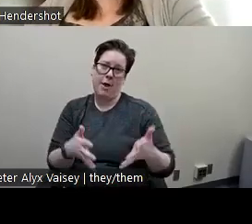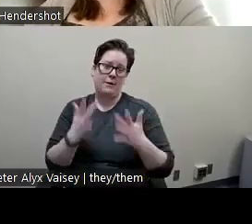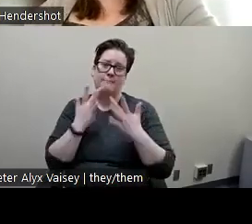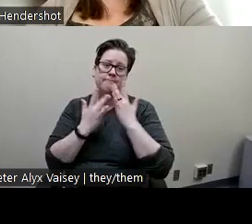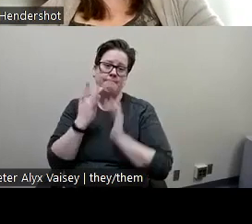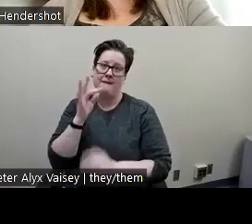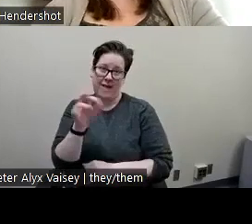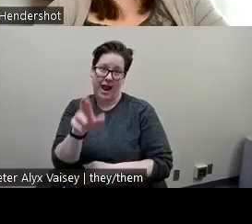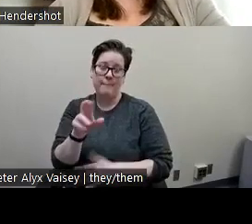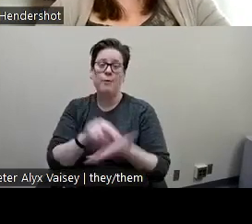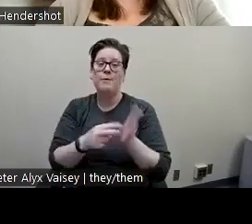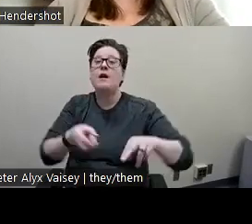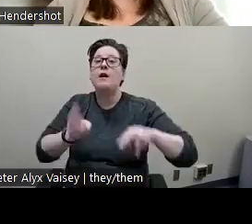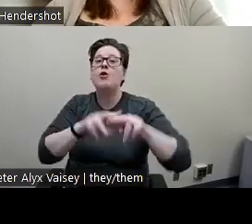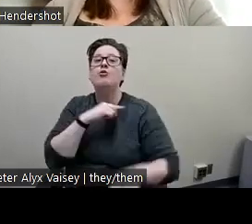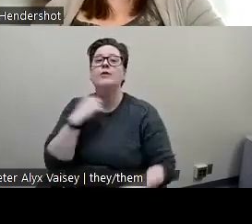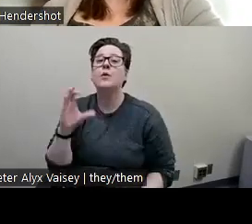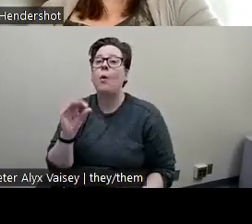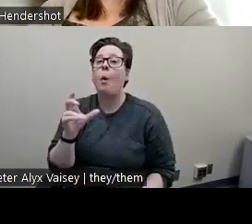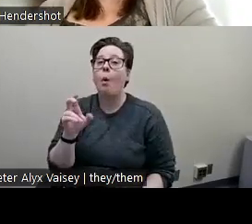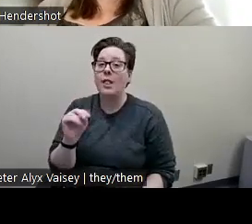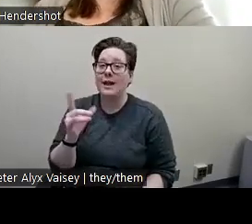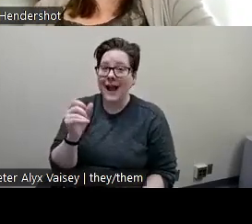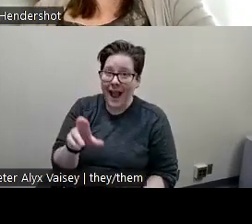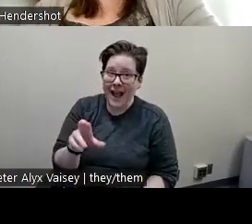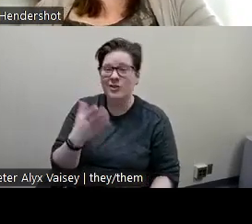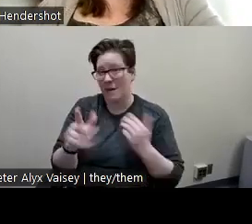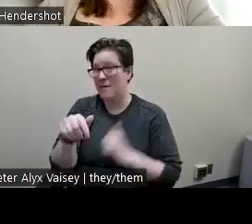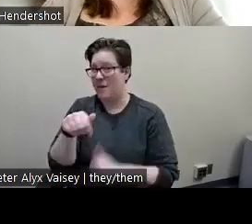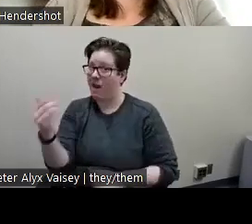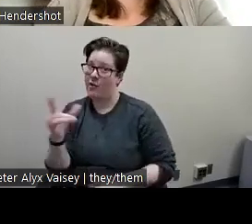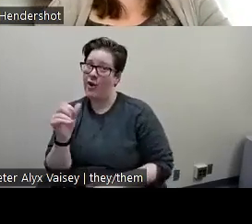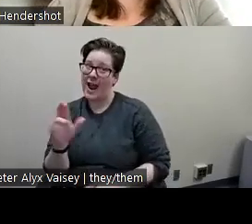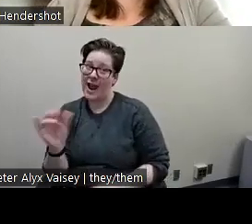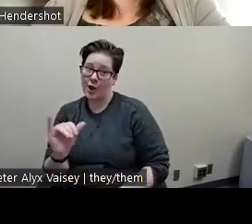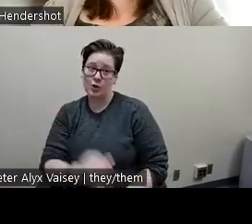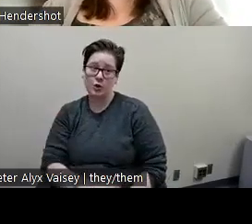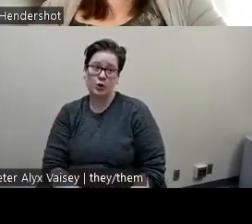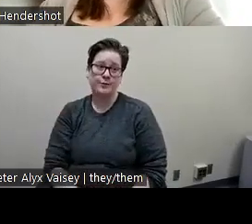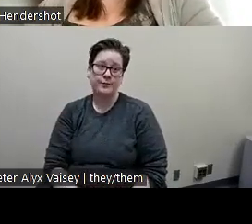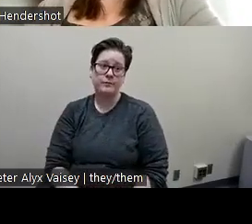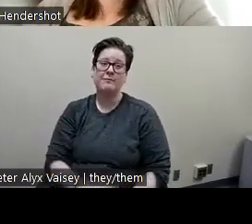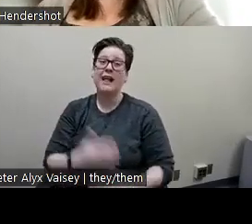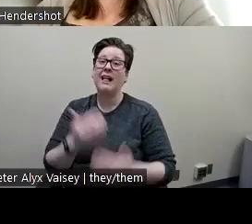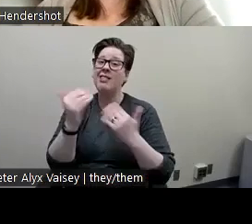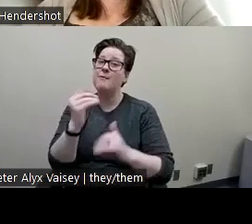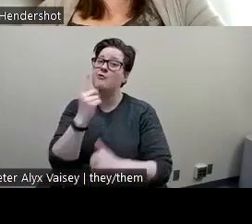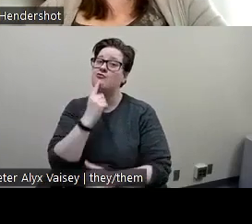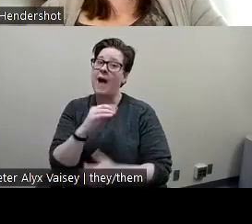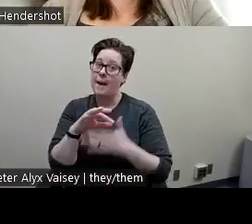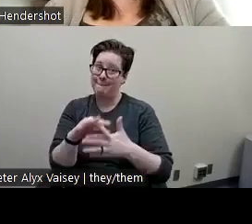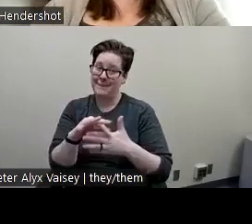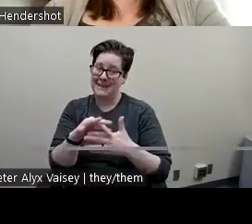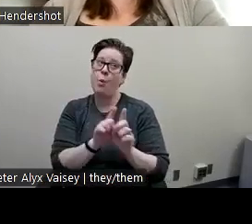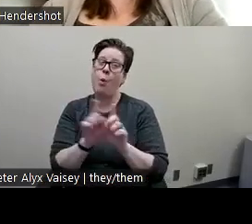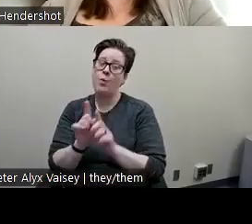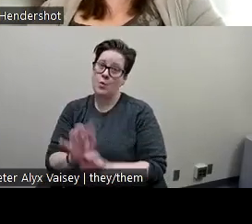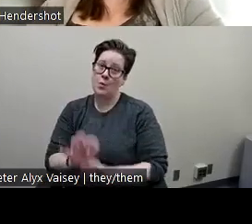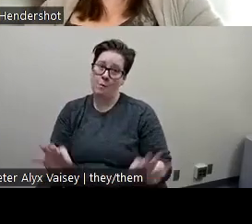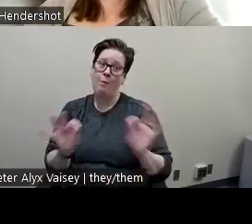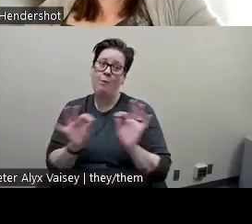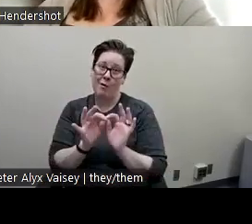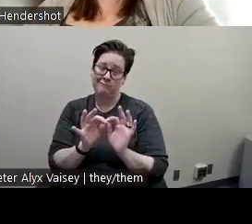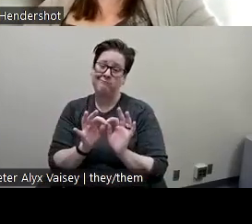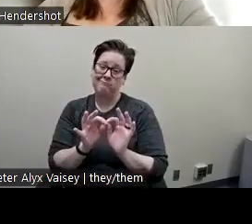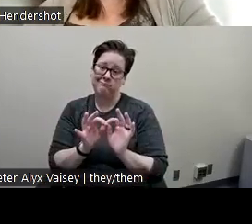increases risk for colon cancer and perhaps other cancers. Moderation or limiting red meat is also very, very important and worth